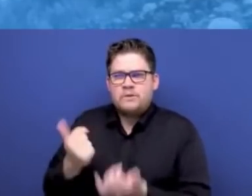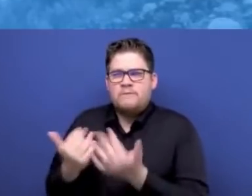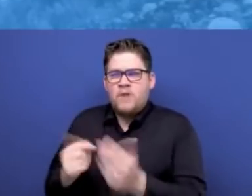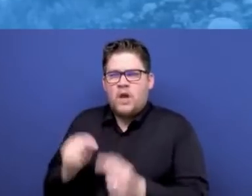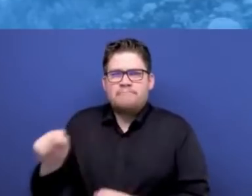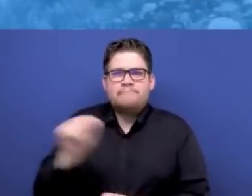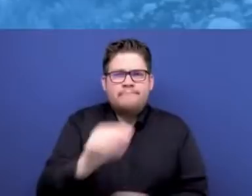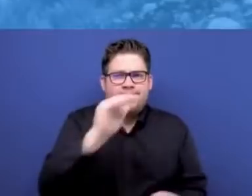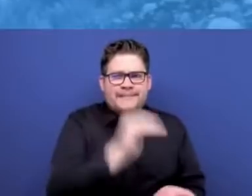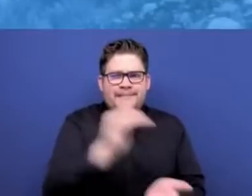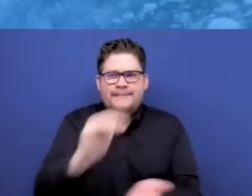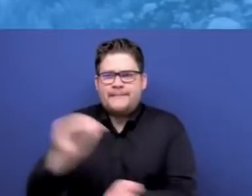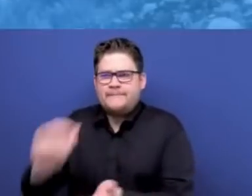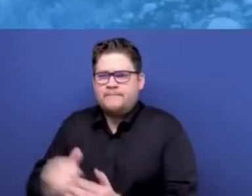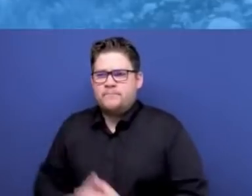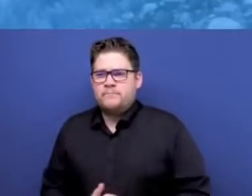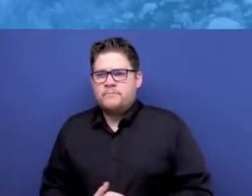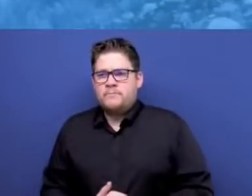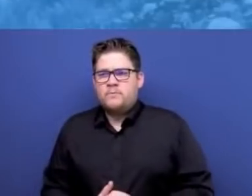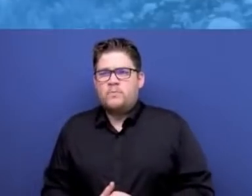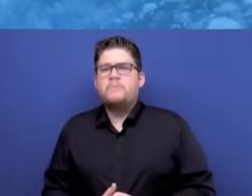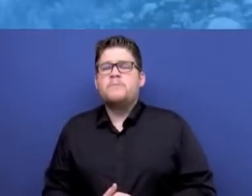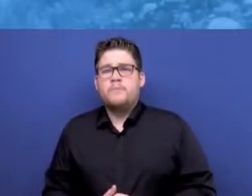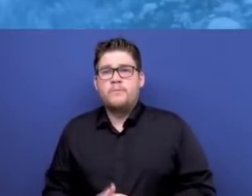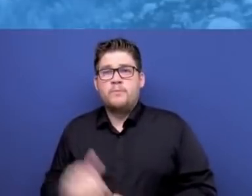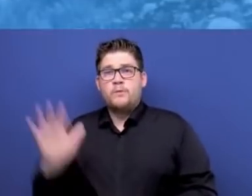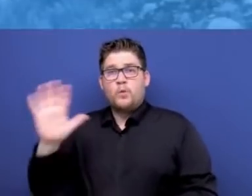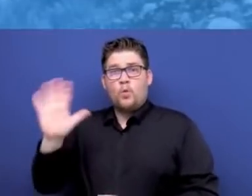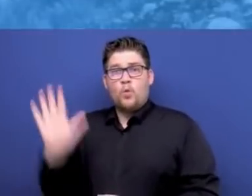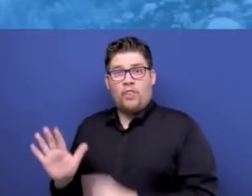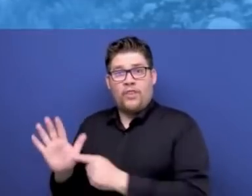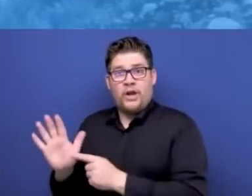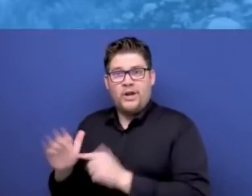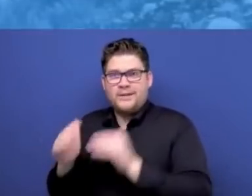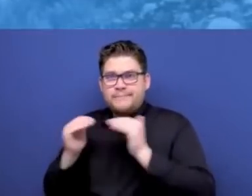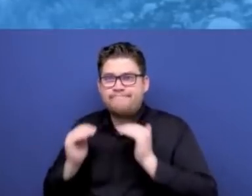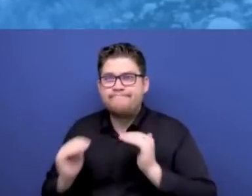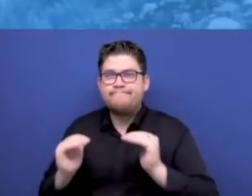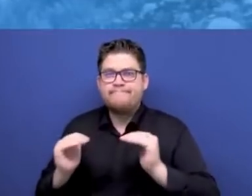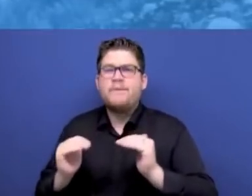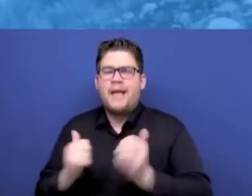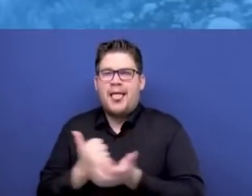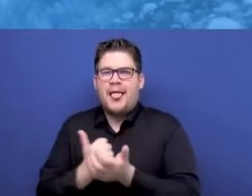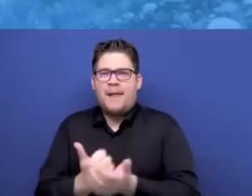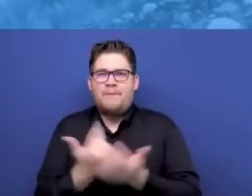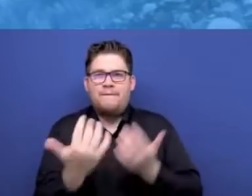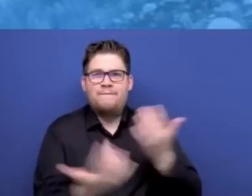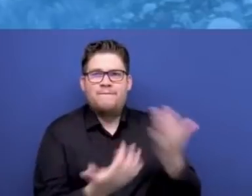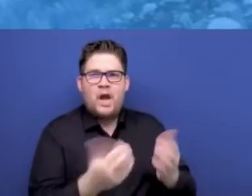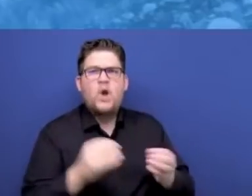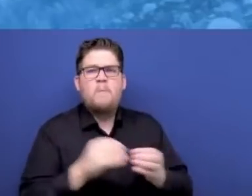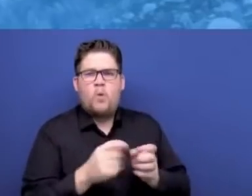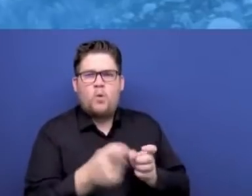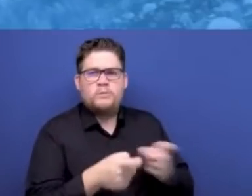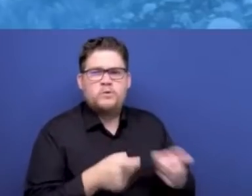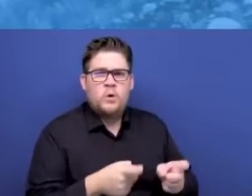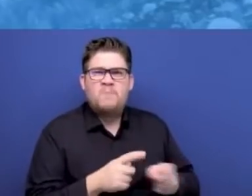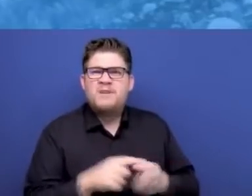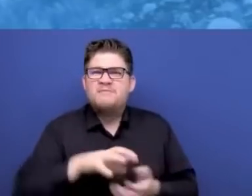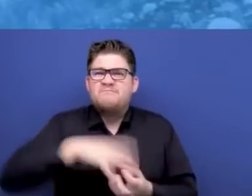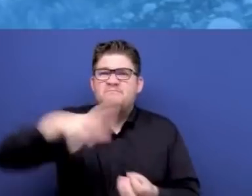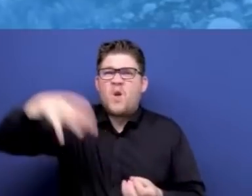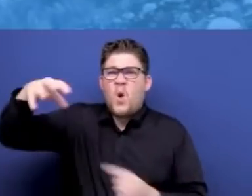overall suppression efforts, it will also mean that the smoke will sit, and we do expect to see more stagnant smoke in the coming